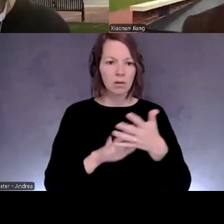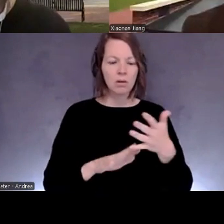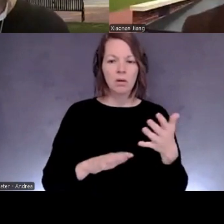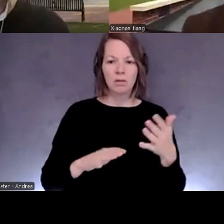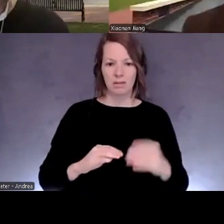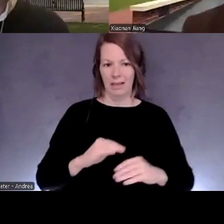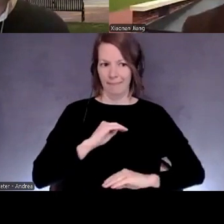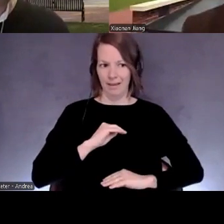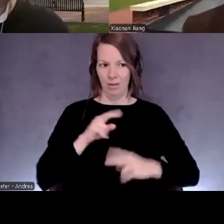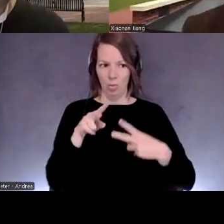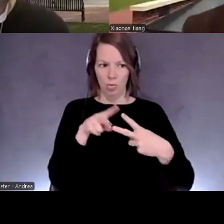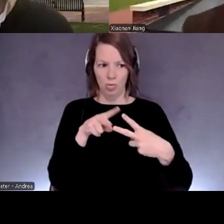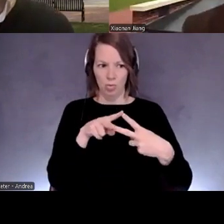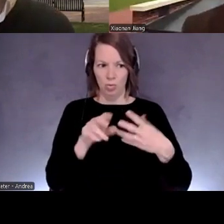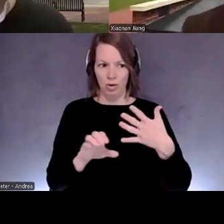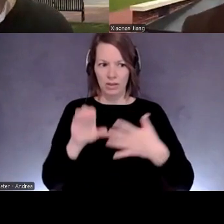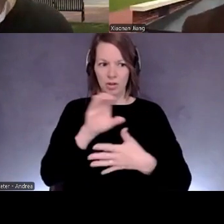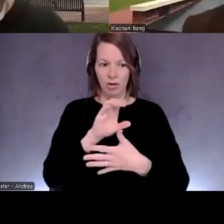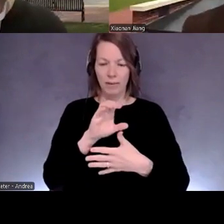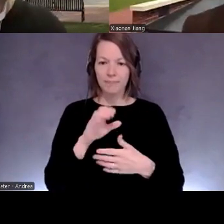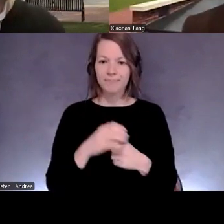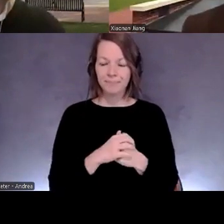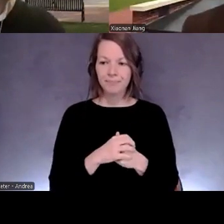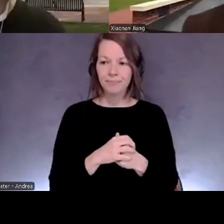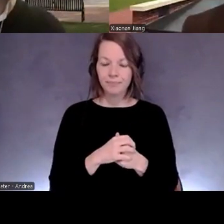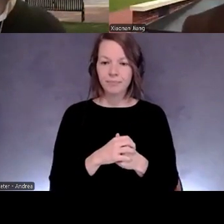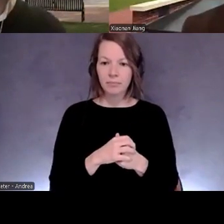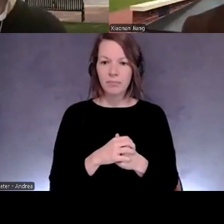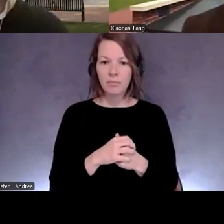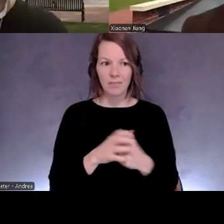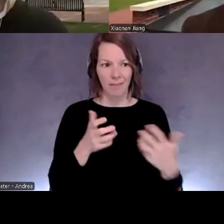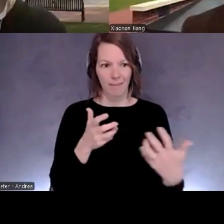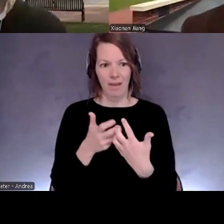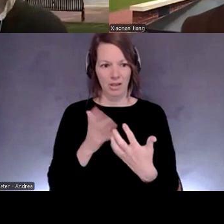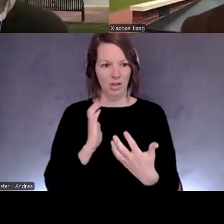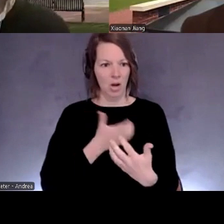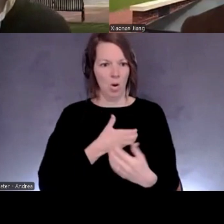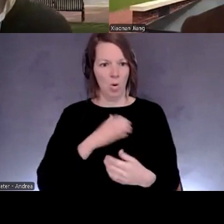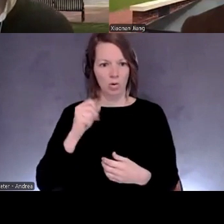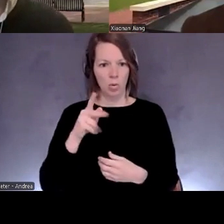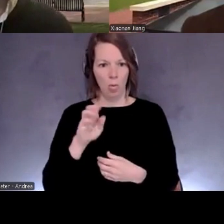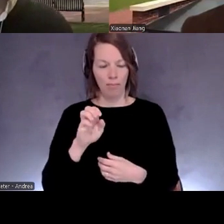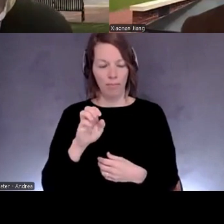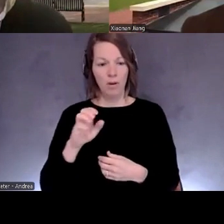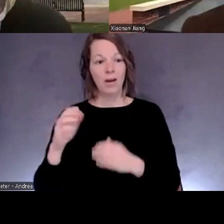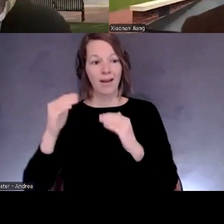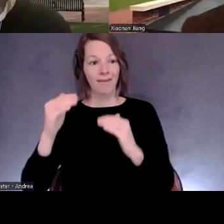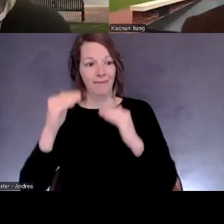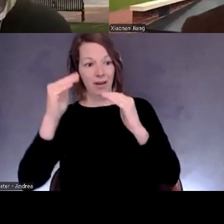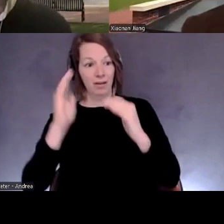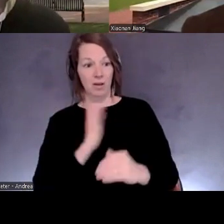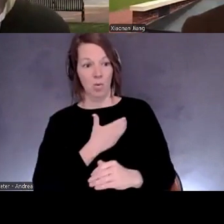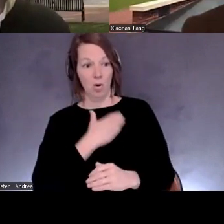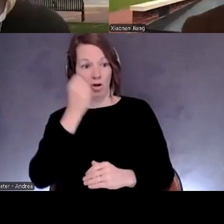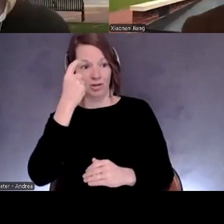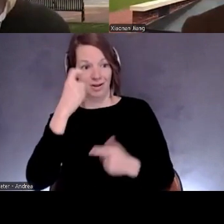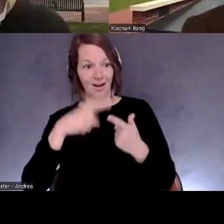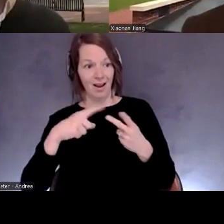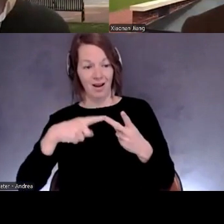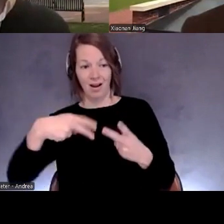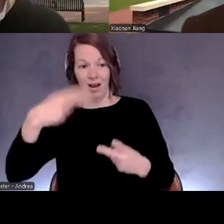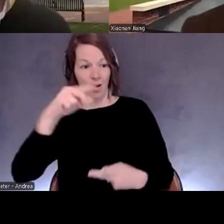those two major criteria of our aims and scope, which are to advance our understanding and to be of the highest